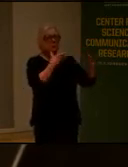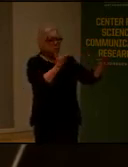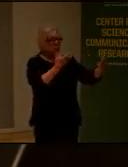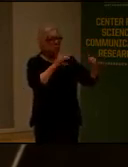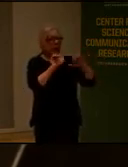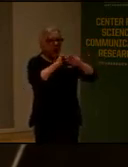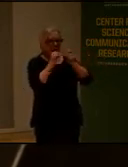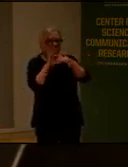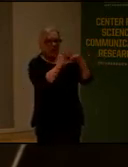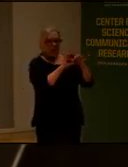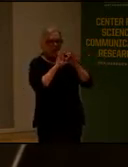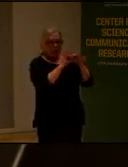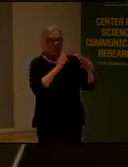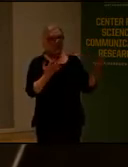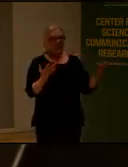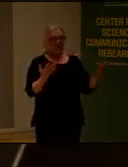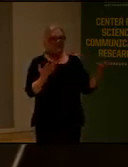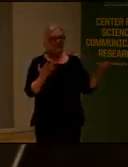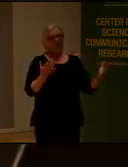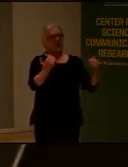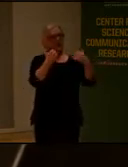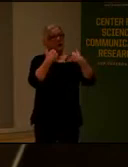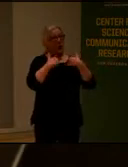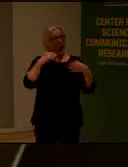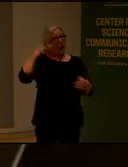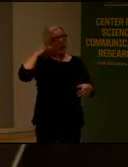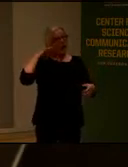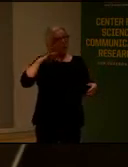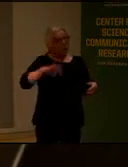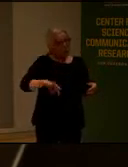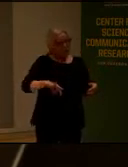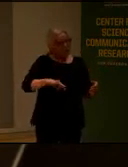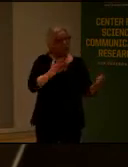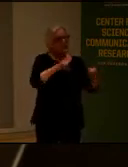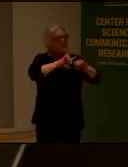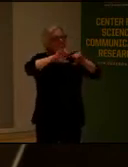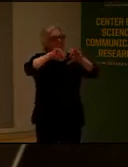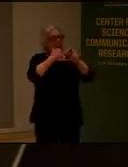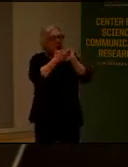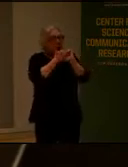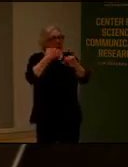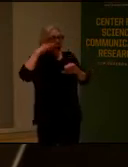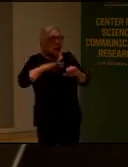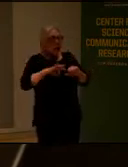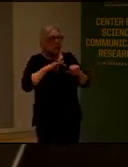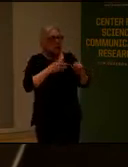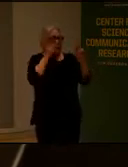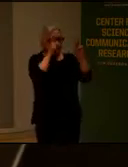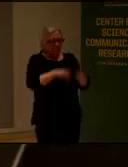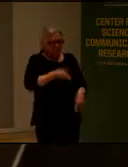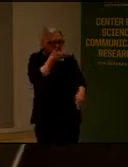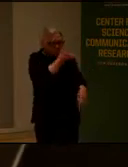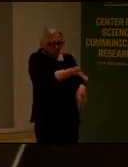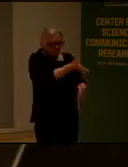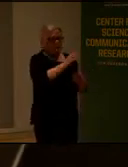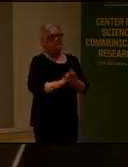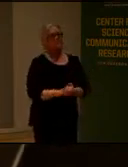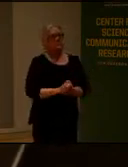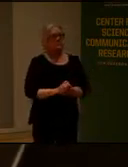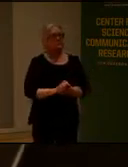the theoretical benefits, and what does that actually mean for the patient in front of you. There is also a lack of